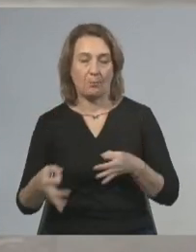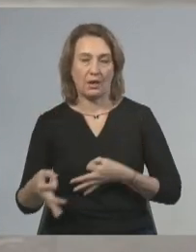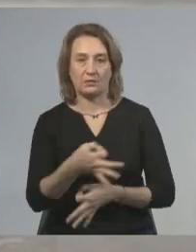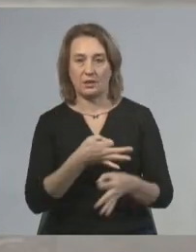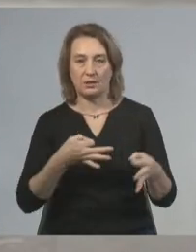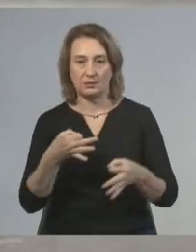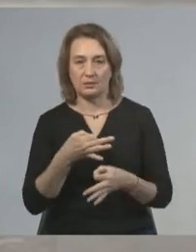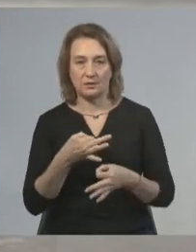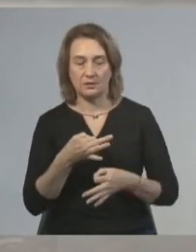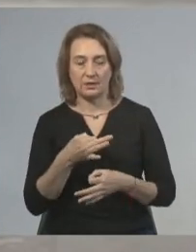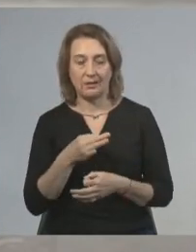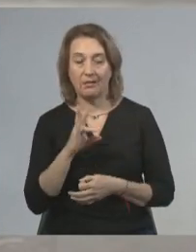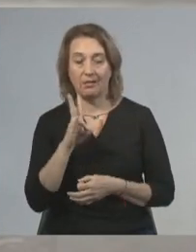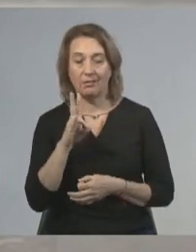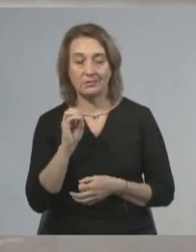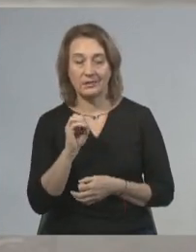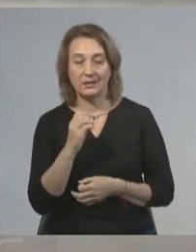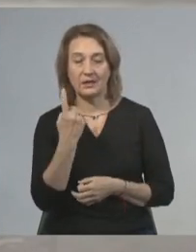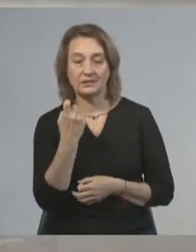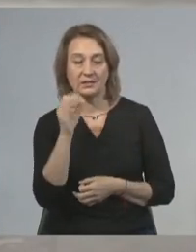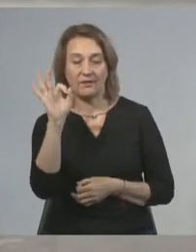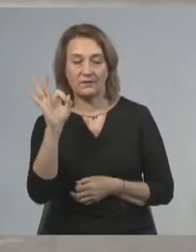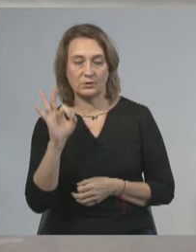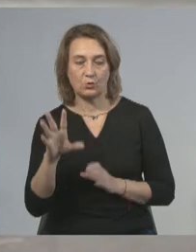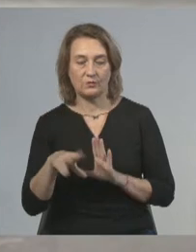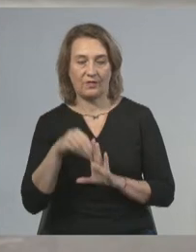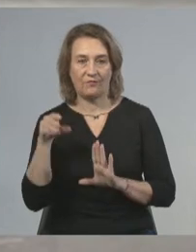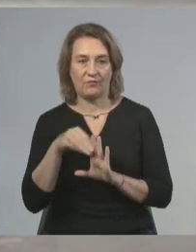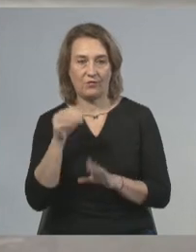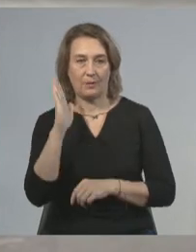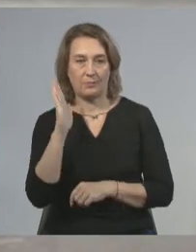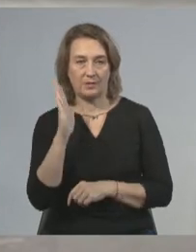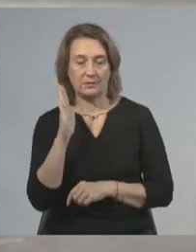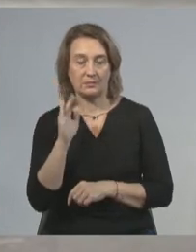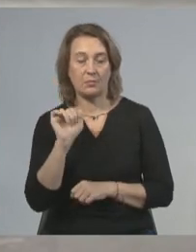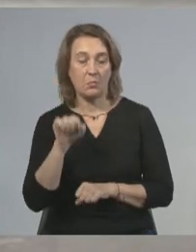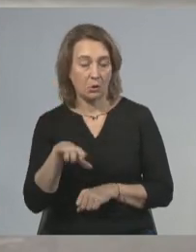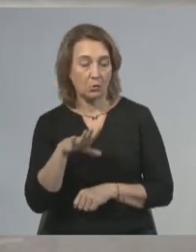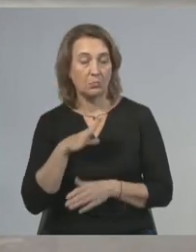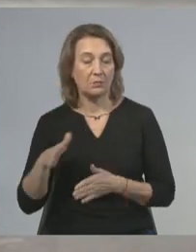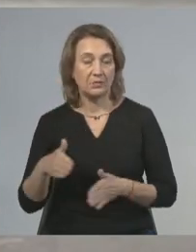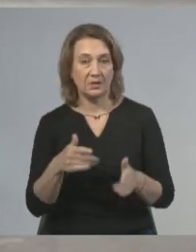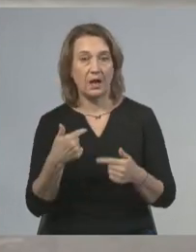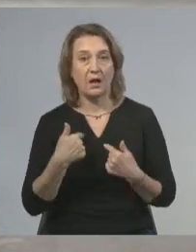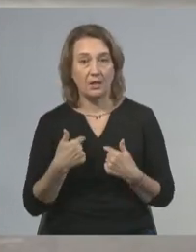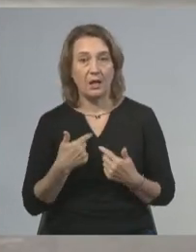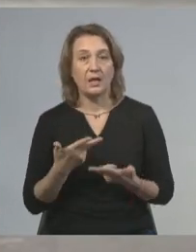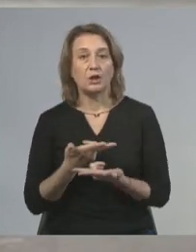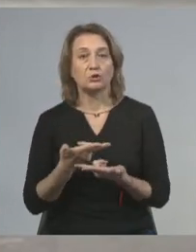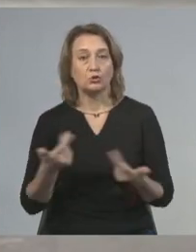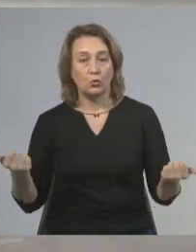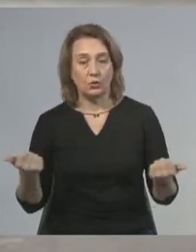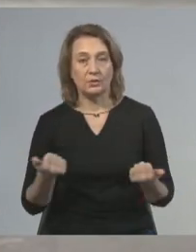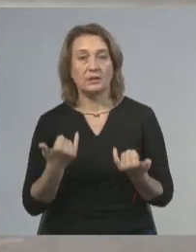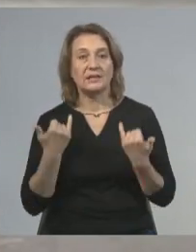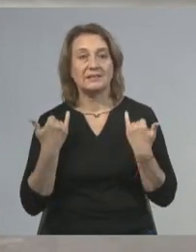smartphone i think it's a matter of discussion but i don't think that for 100 of voters this could be a way out